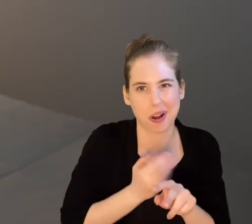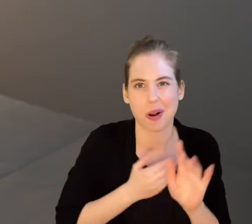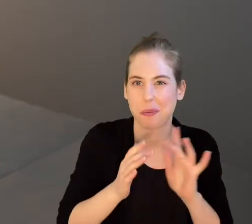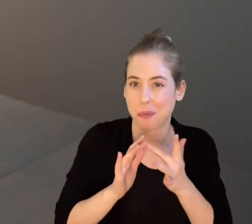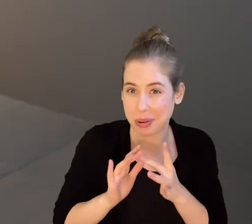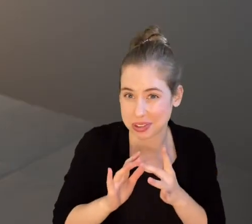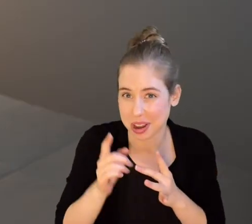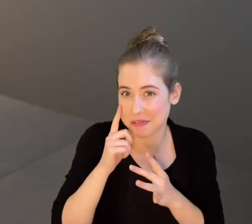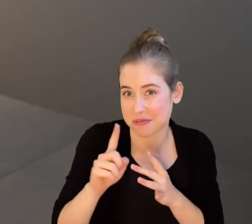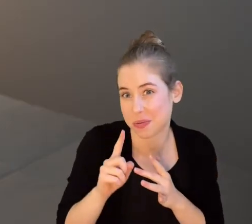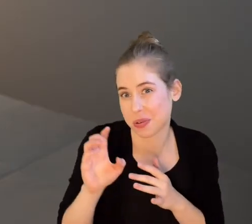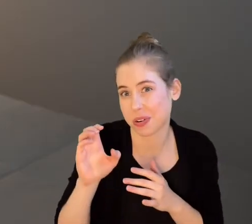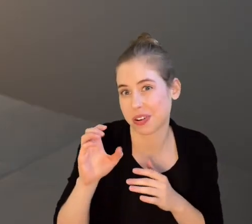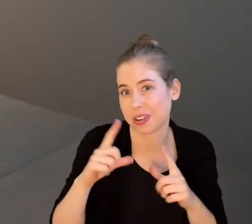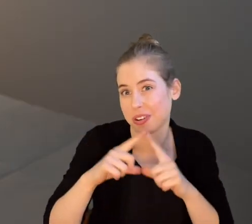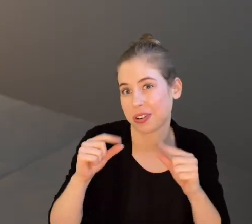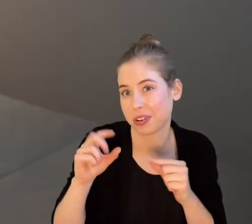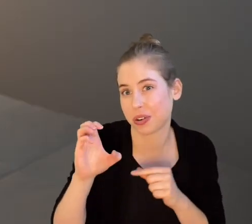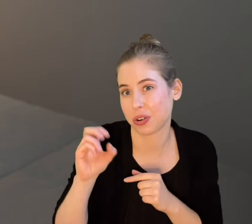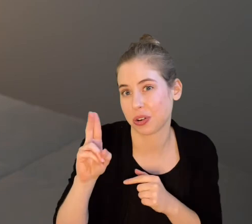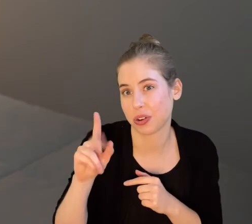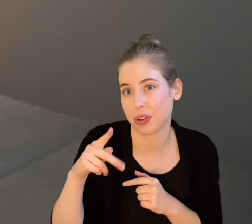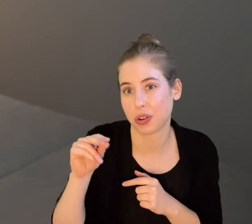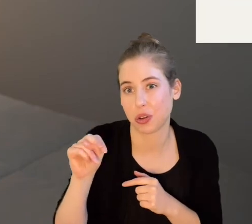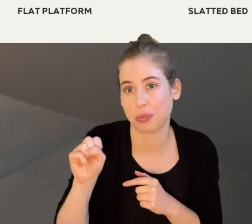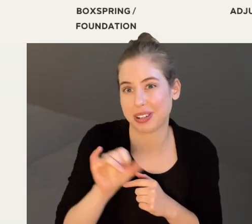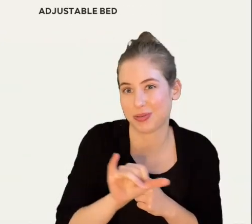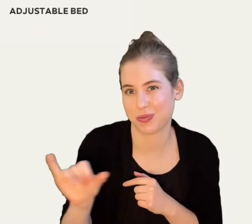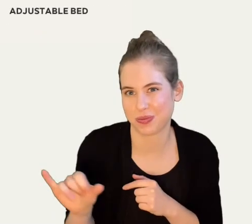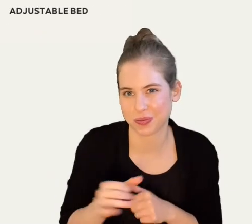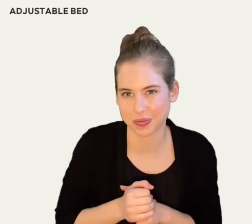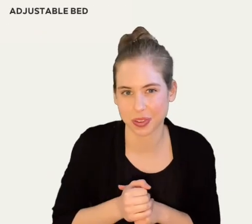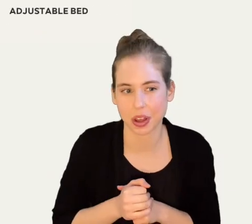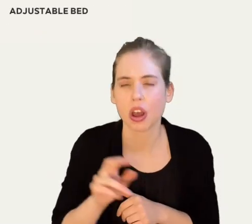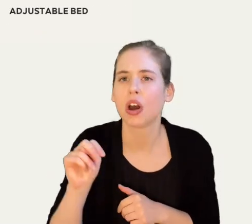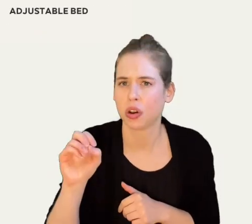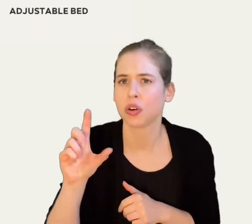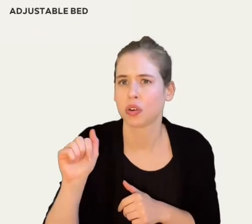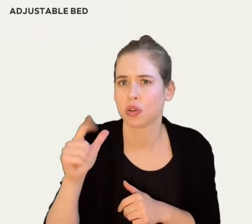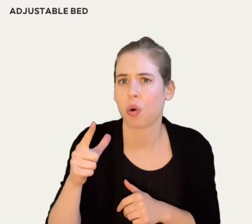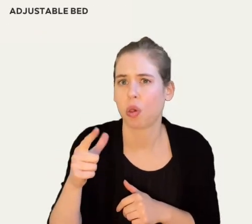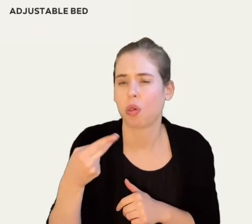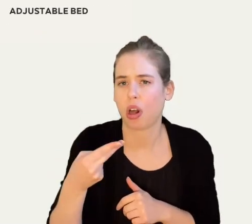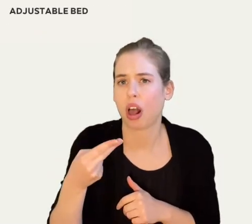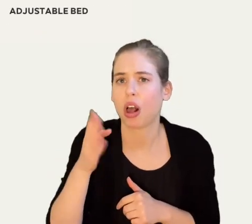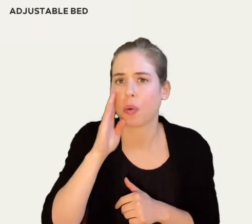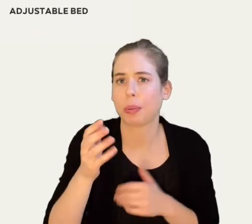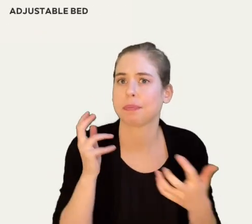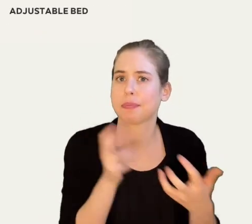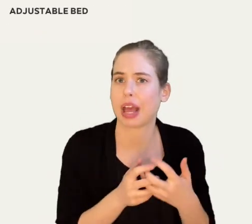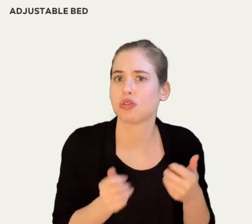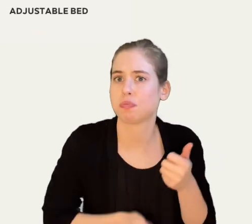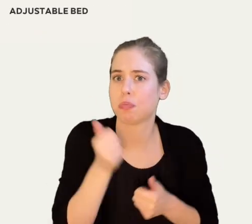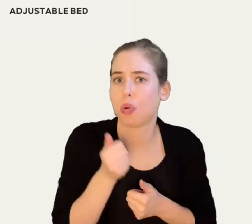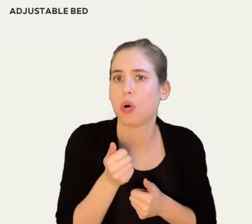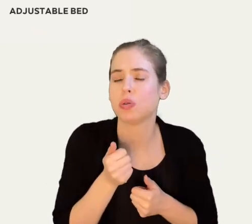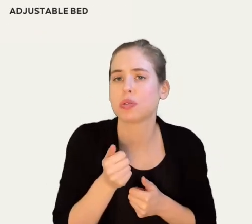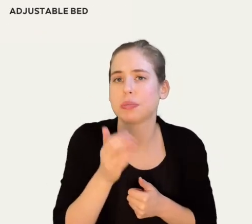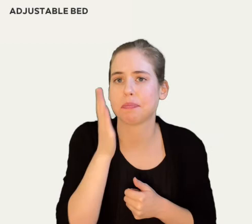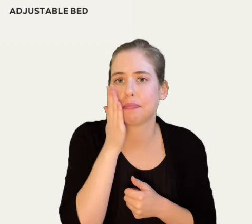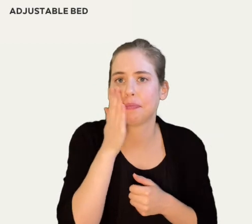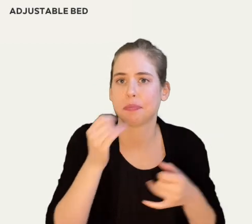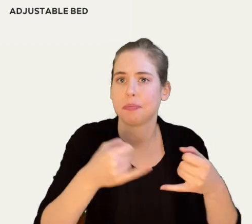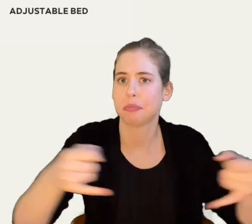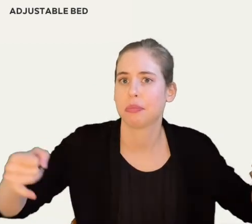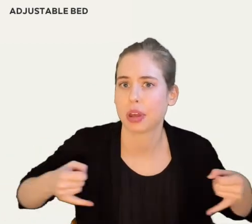NOLA is compatible with most bed frames and bed foundations. While a box spring foundation isn't required, it will expand the